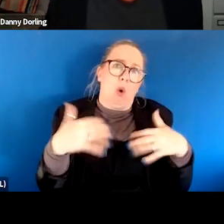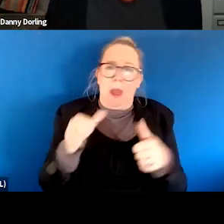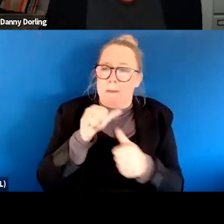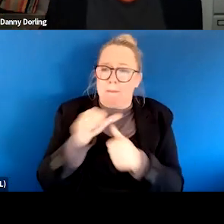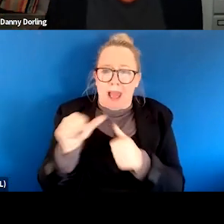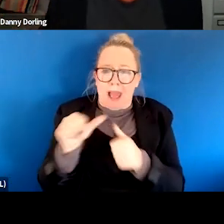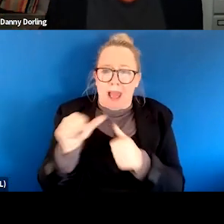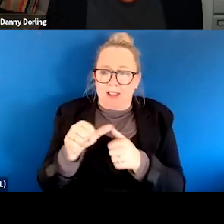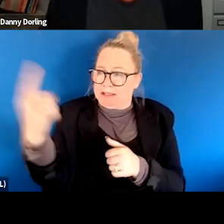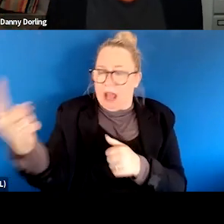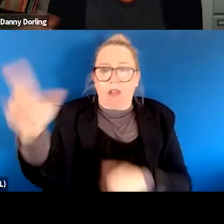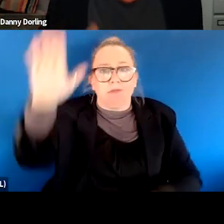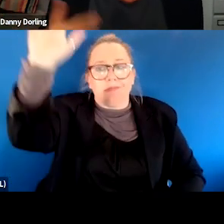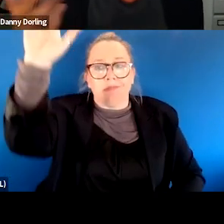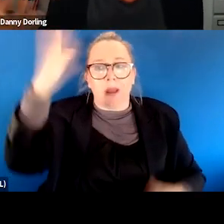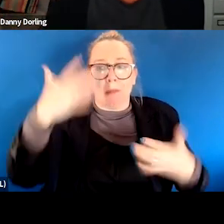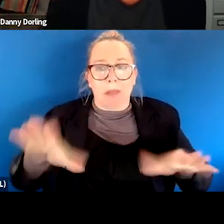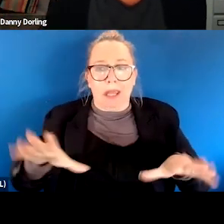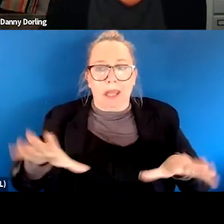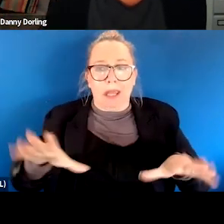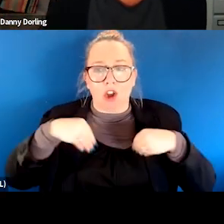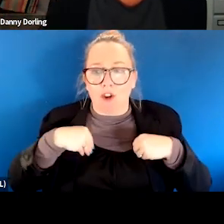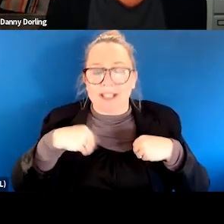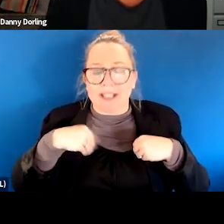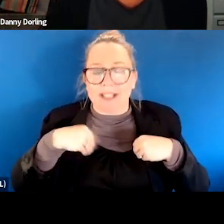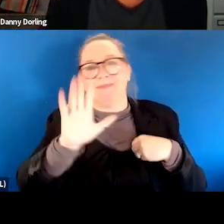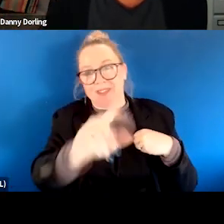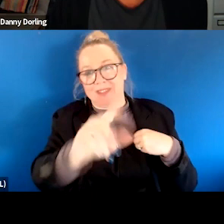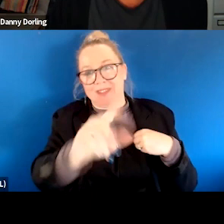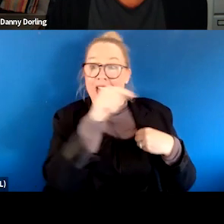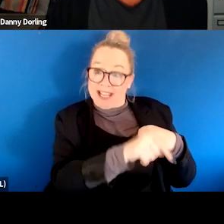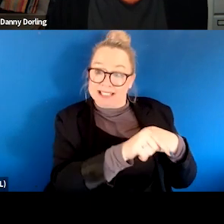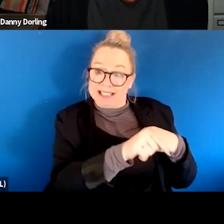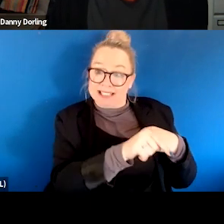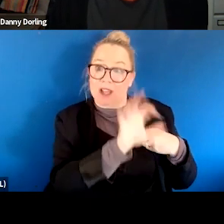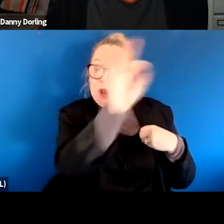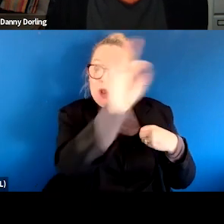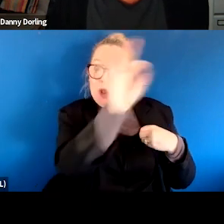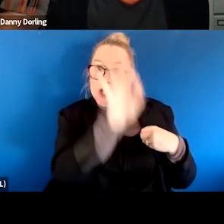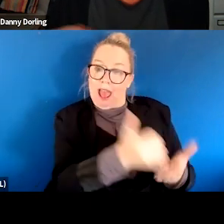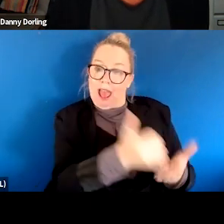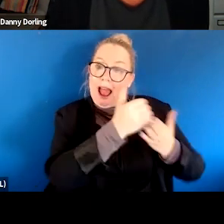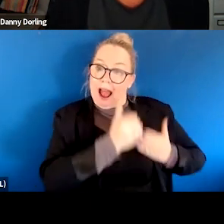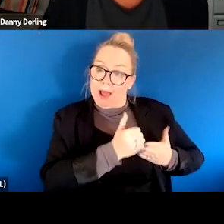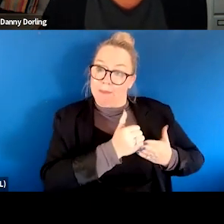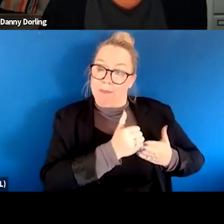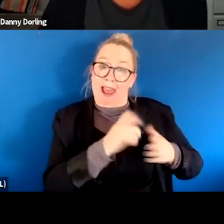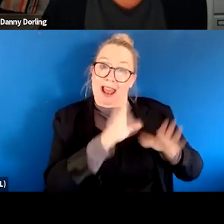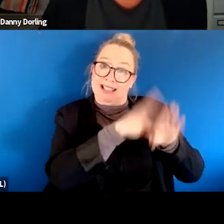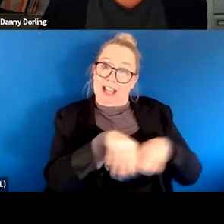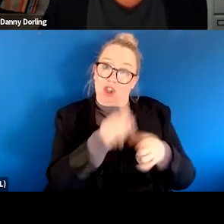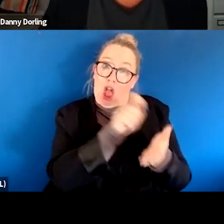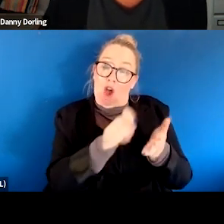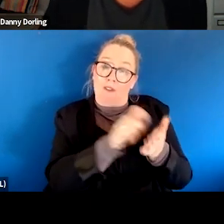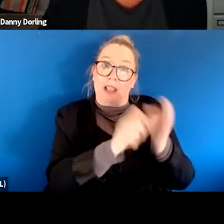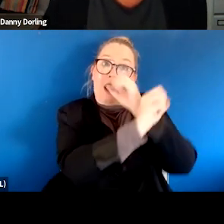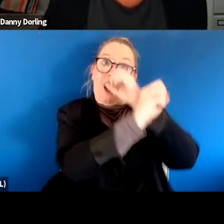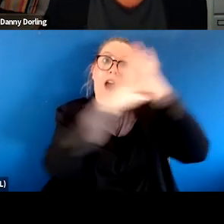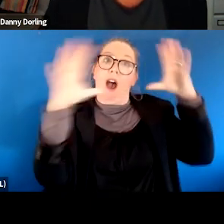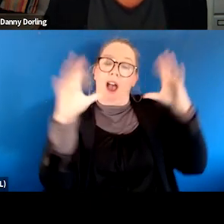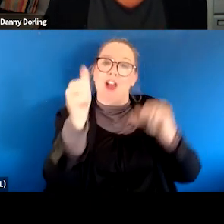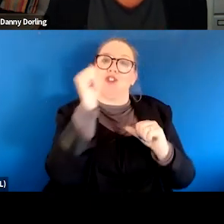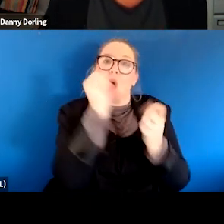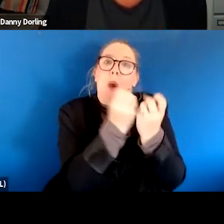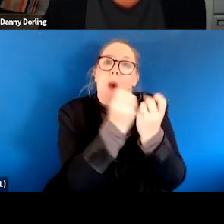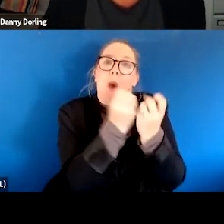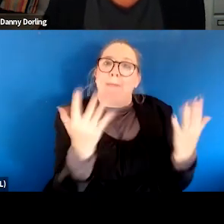forward for tests, because that depends on people putting themselves forward. And we know that a majority of people who had the